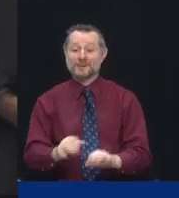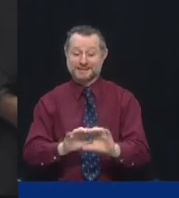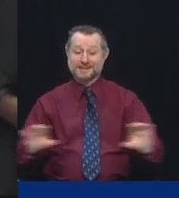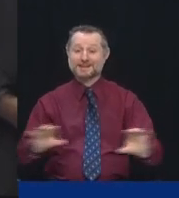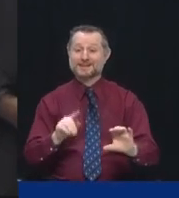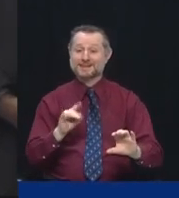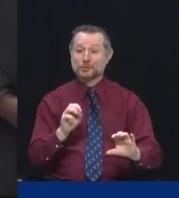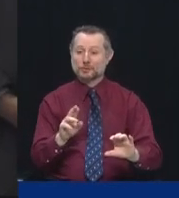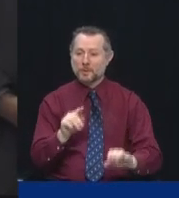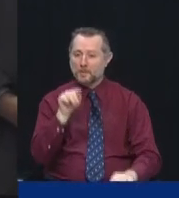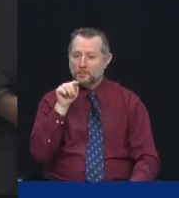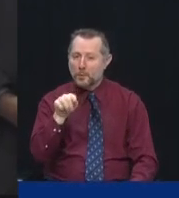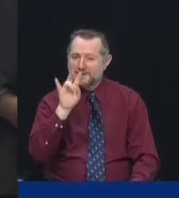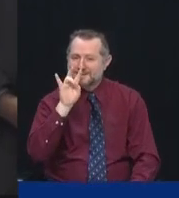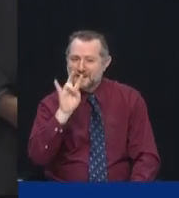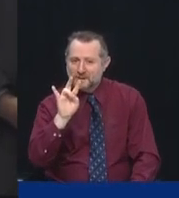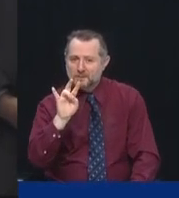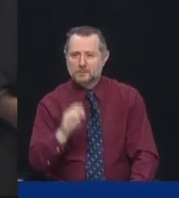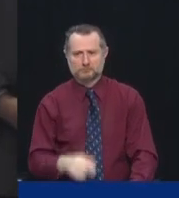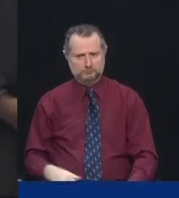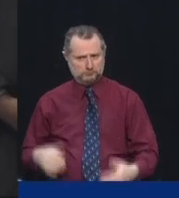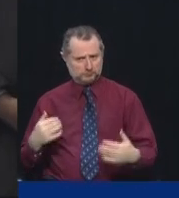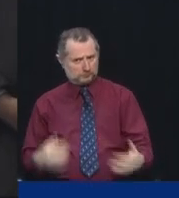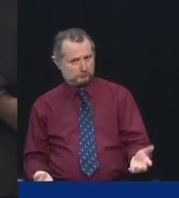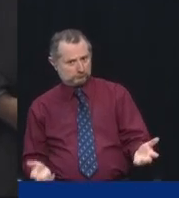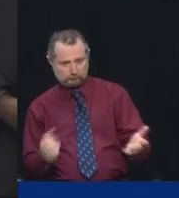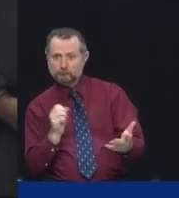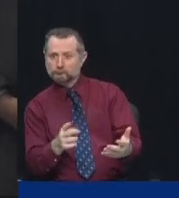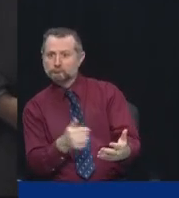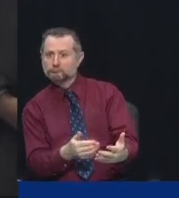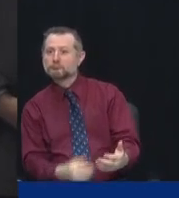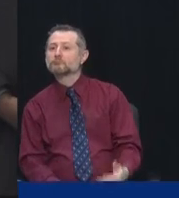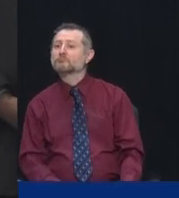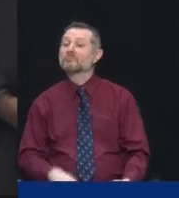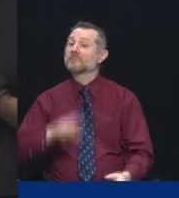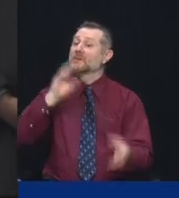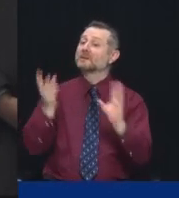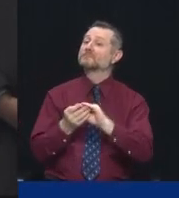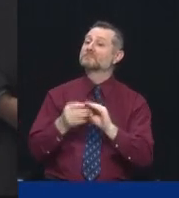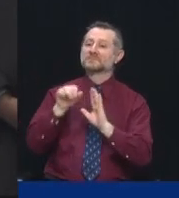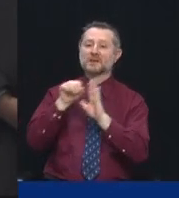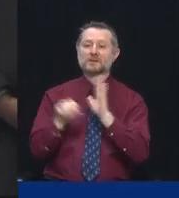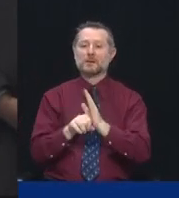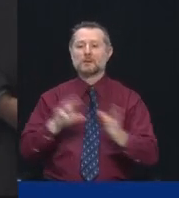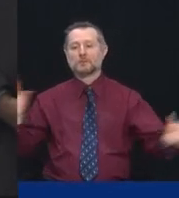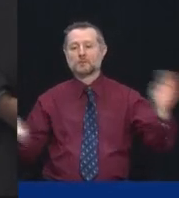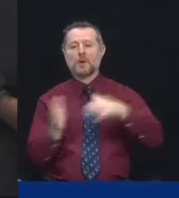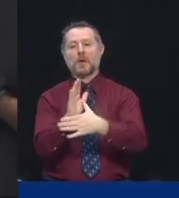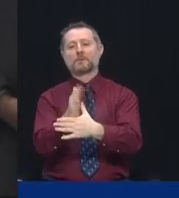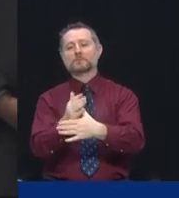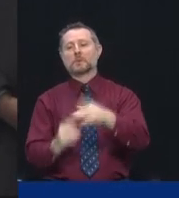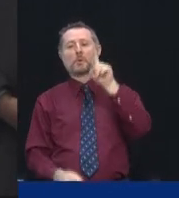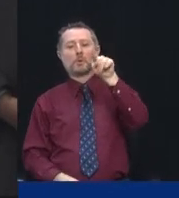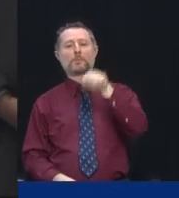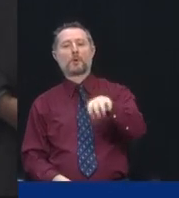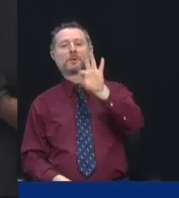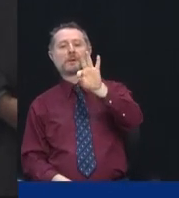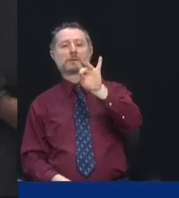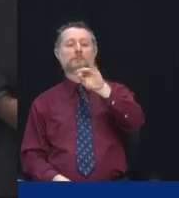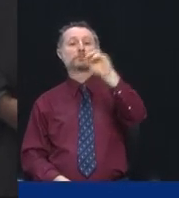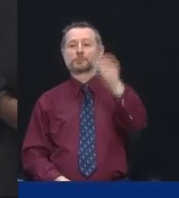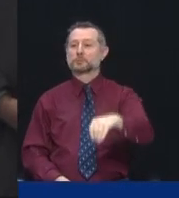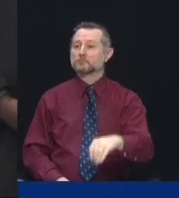0.7, okay? Statewide, that's 1.98% for the seven-day average. That